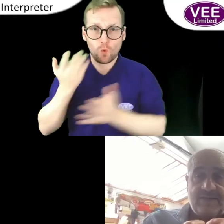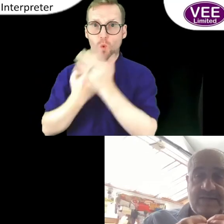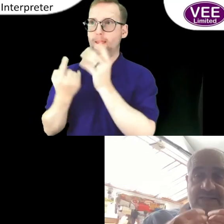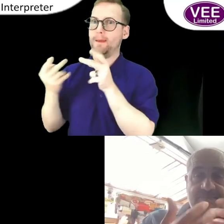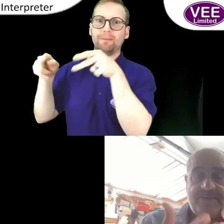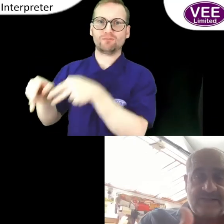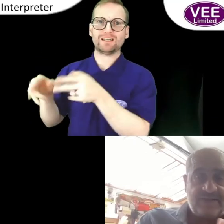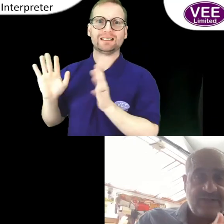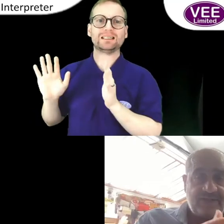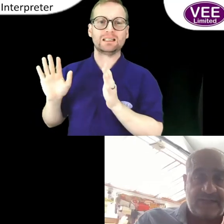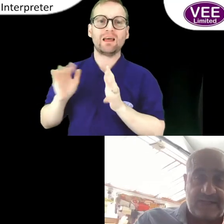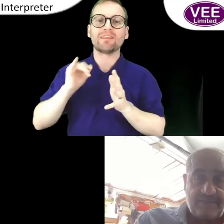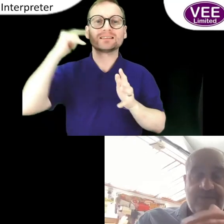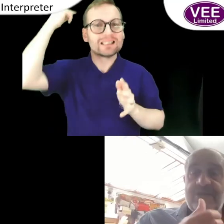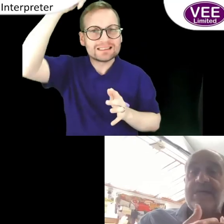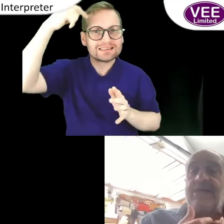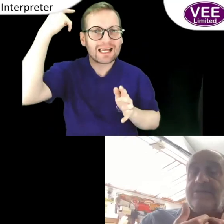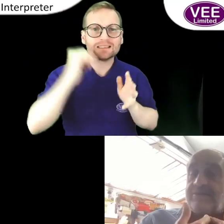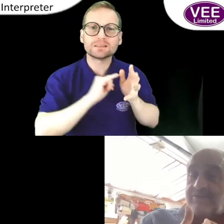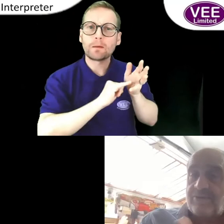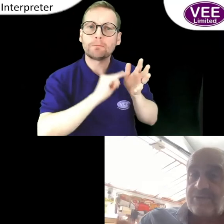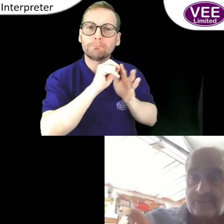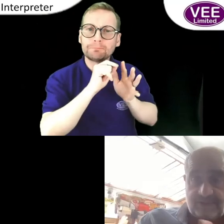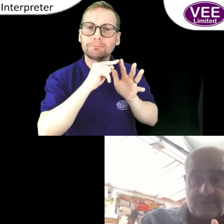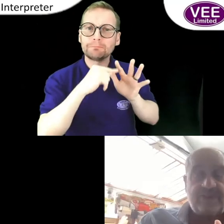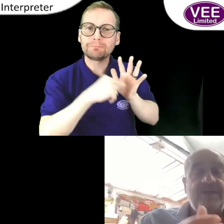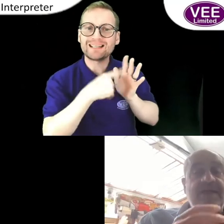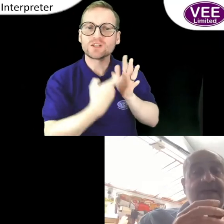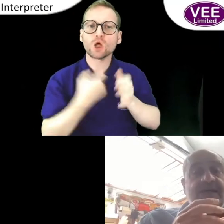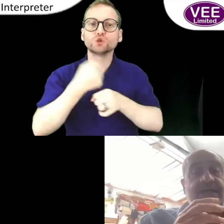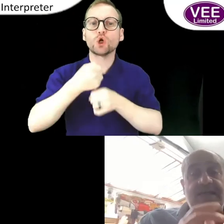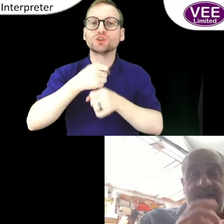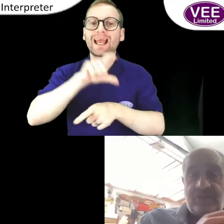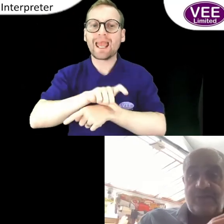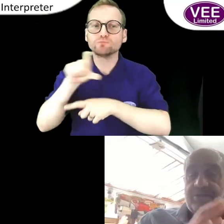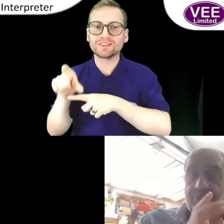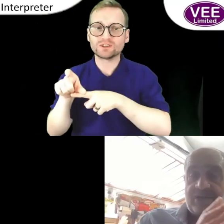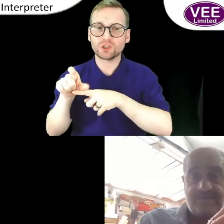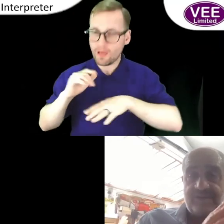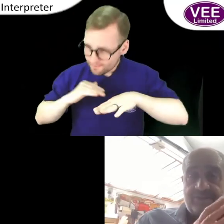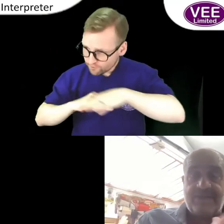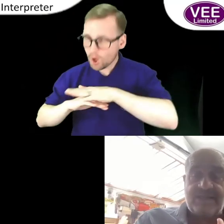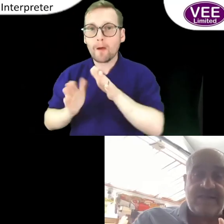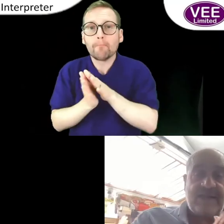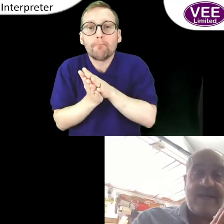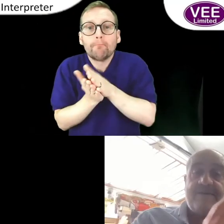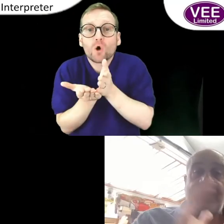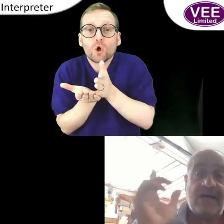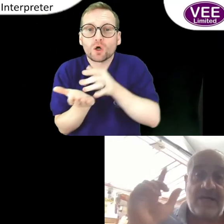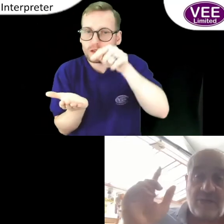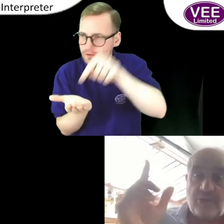in St. Peter's Church in Cambridge on the floor of the church, and each book cover represent